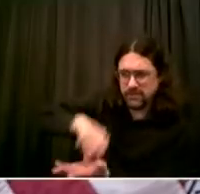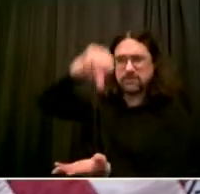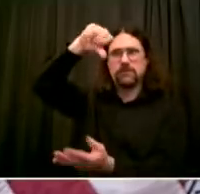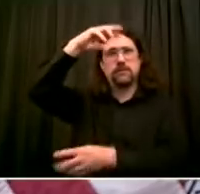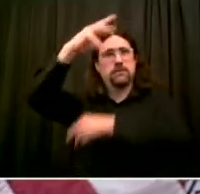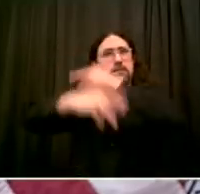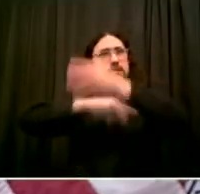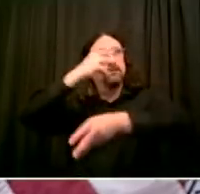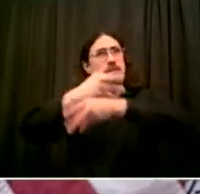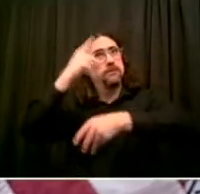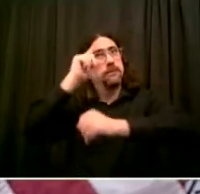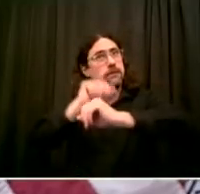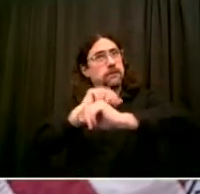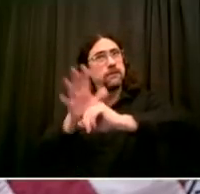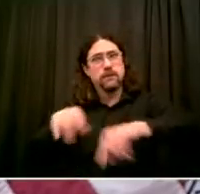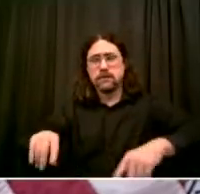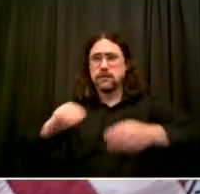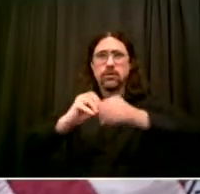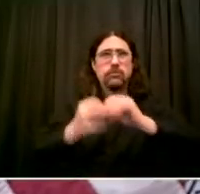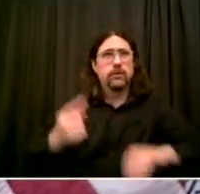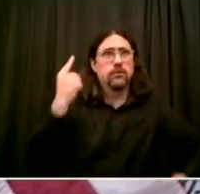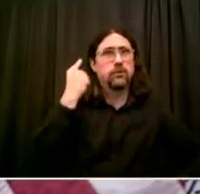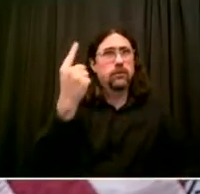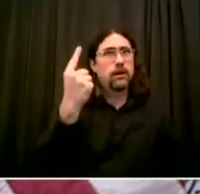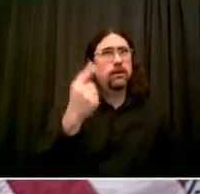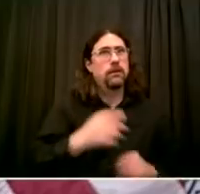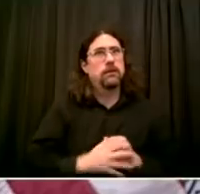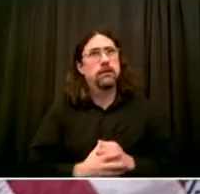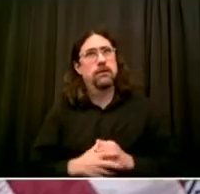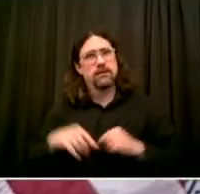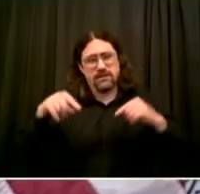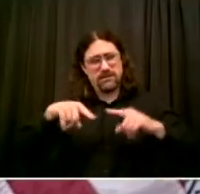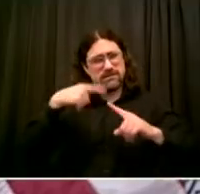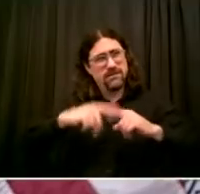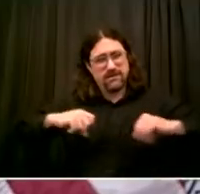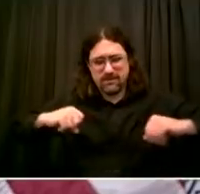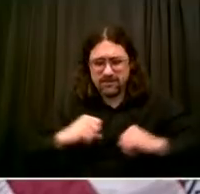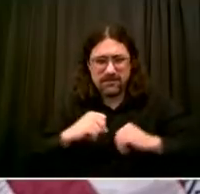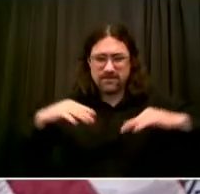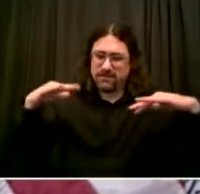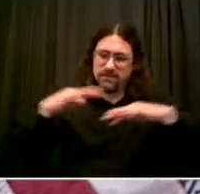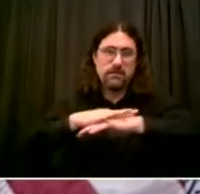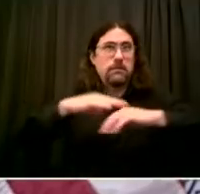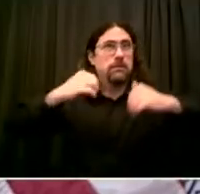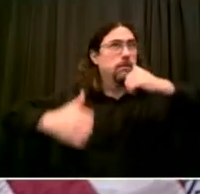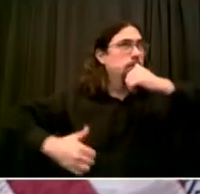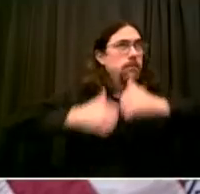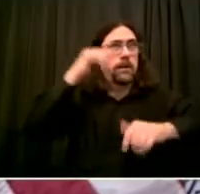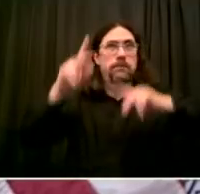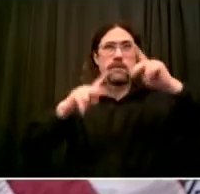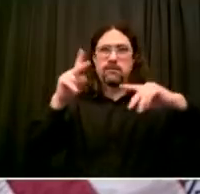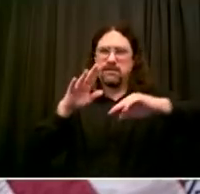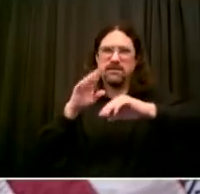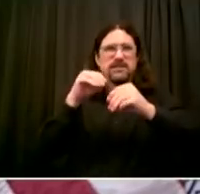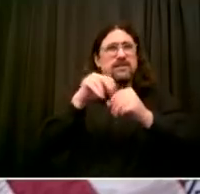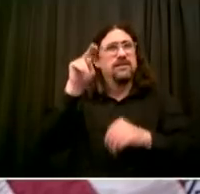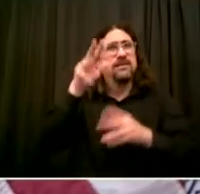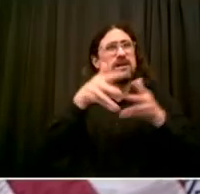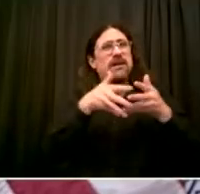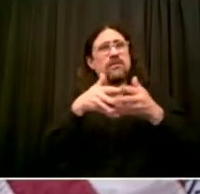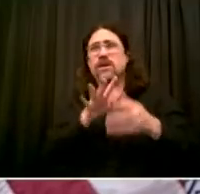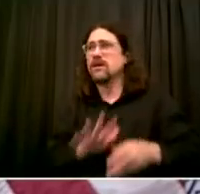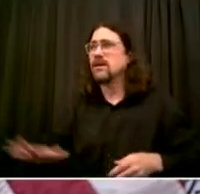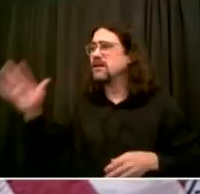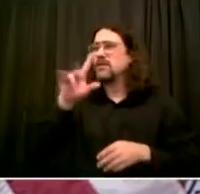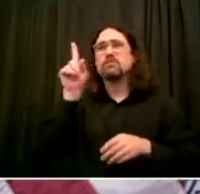densely populated place that's been in the middle of this whole fight. We have a lot here that makes what